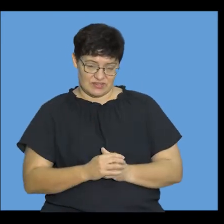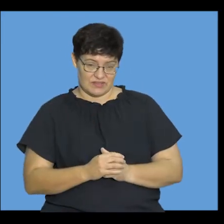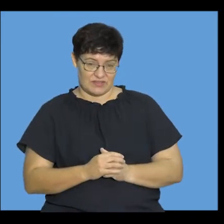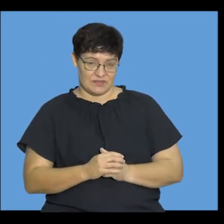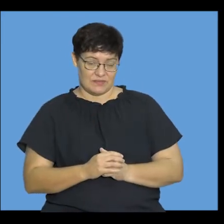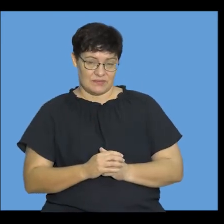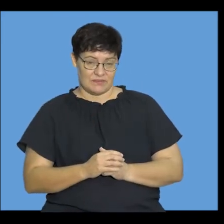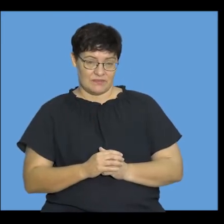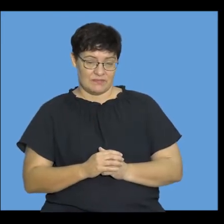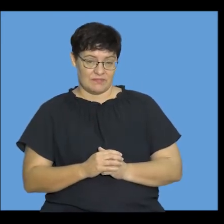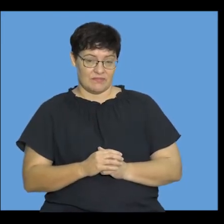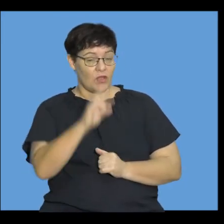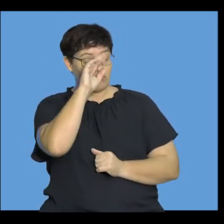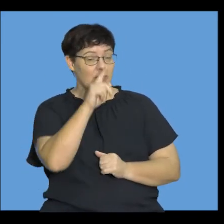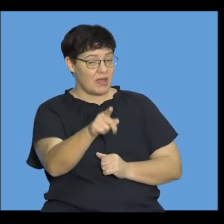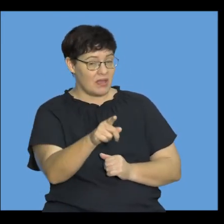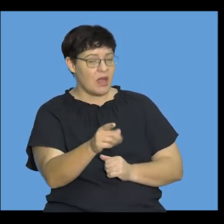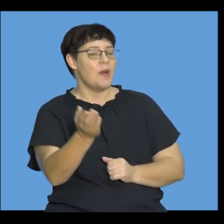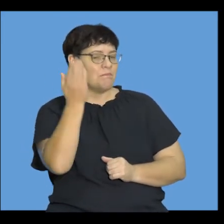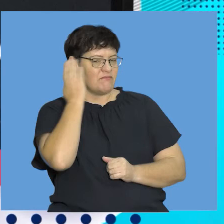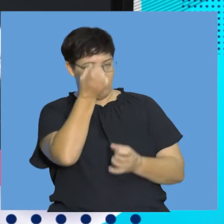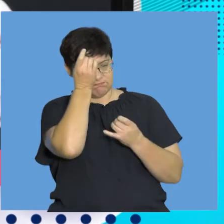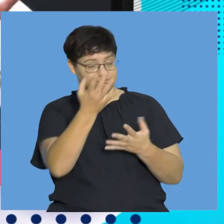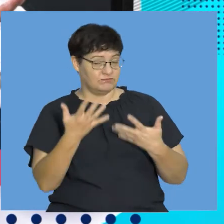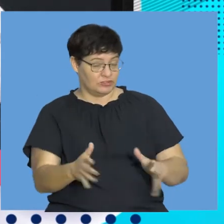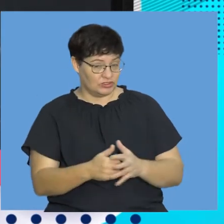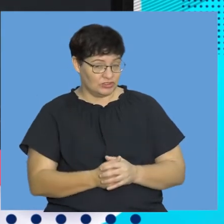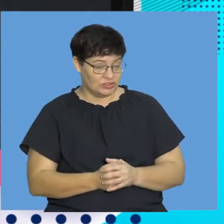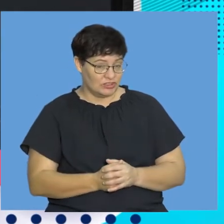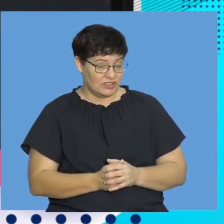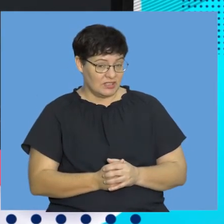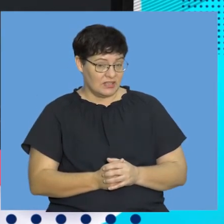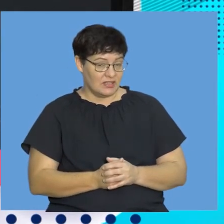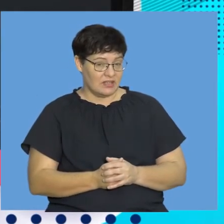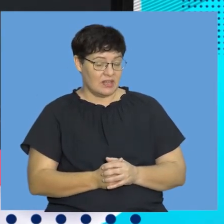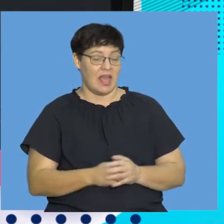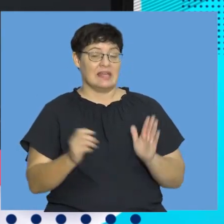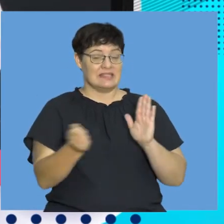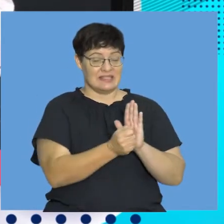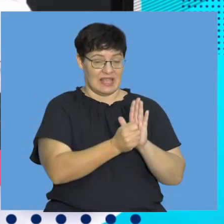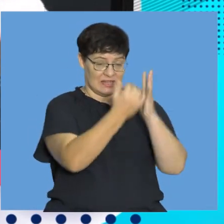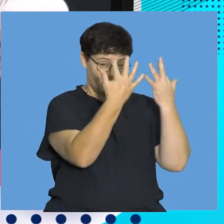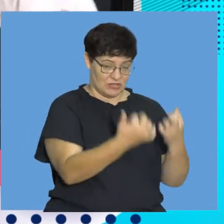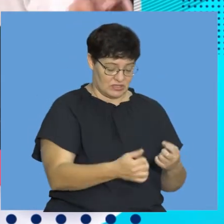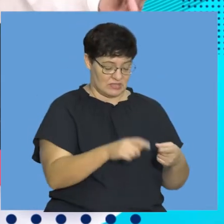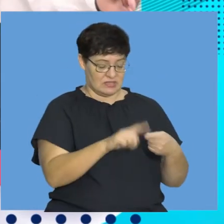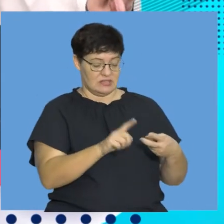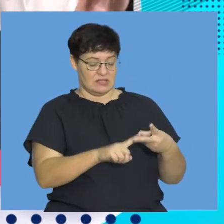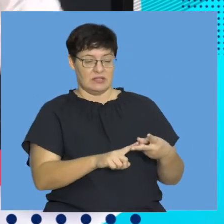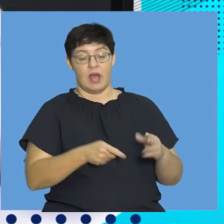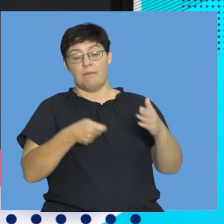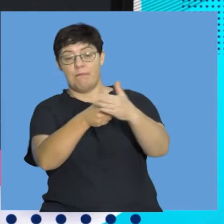cash budget. Remember what we said? We alluded to this earlier on, that you're going to have a sales